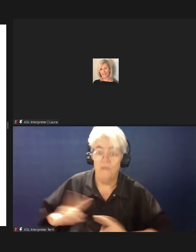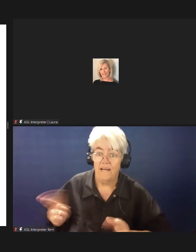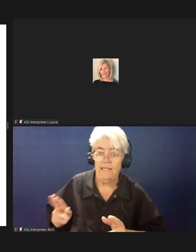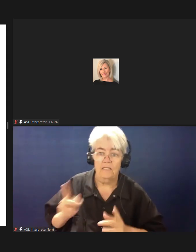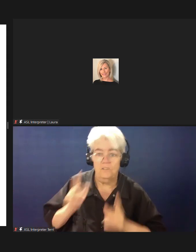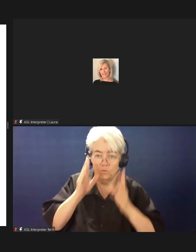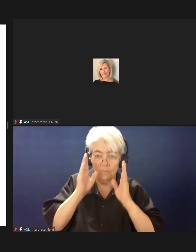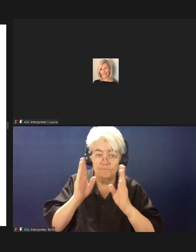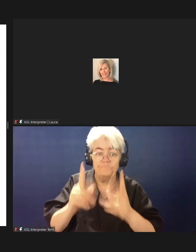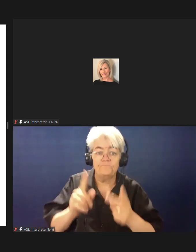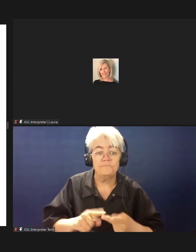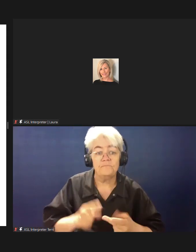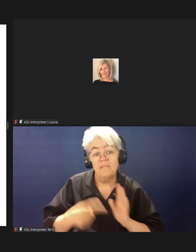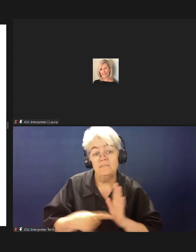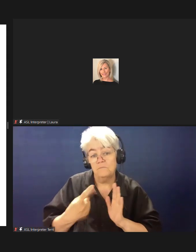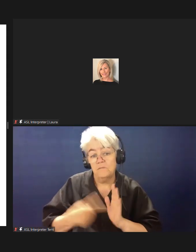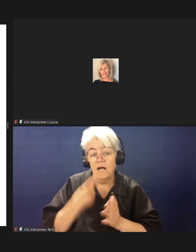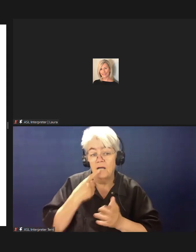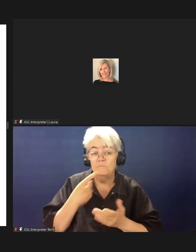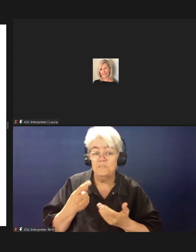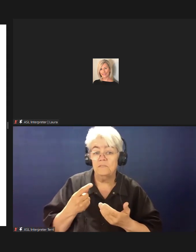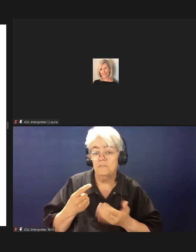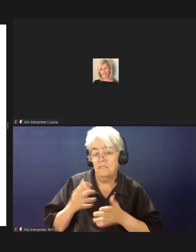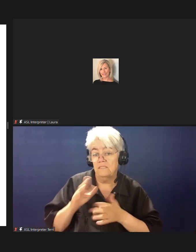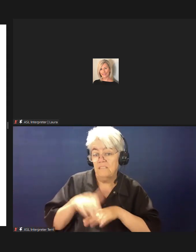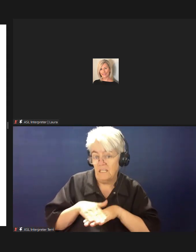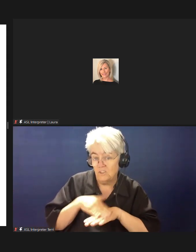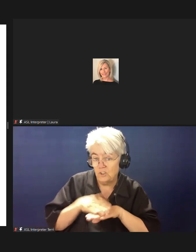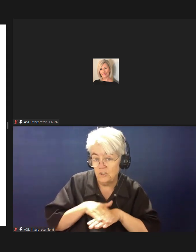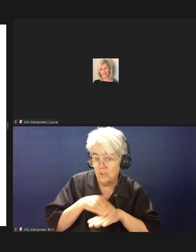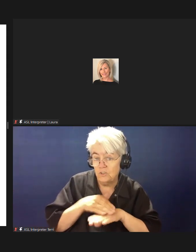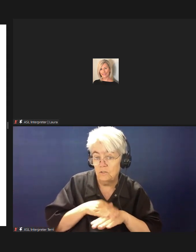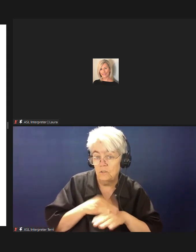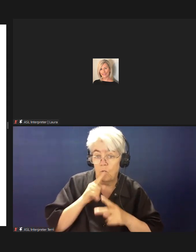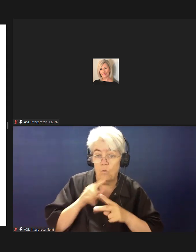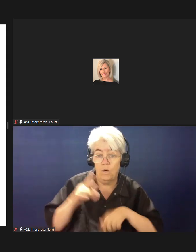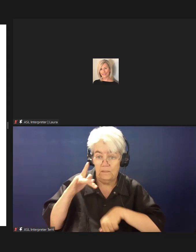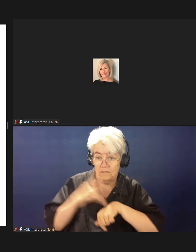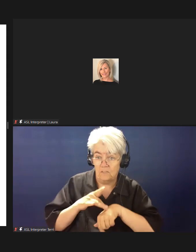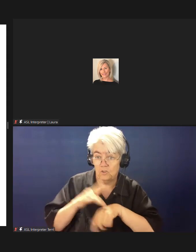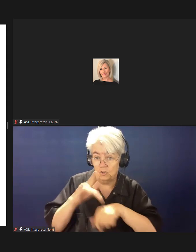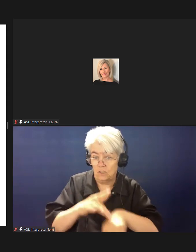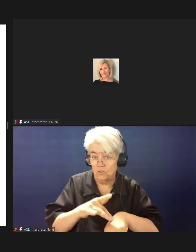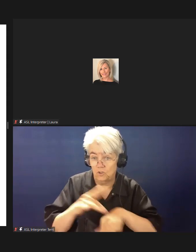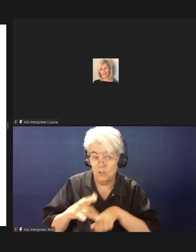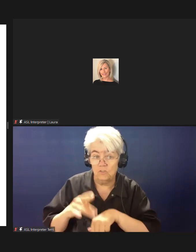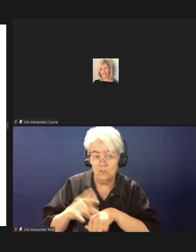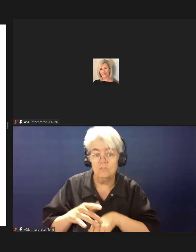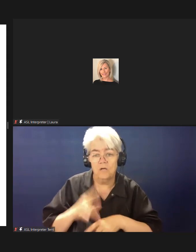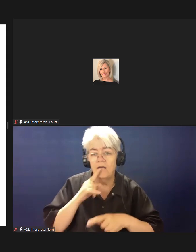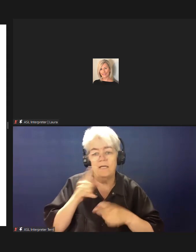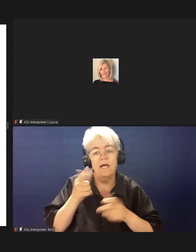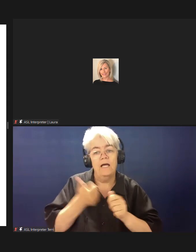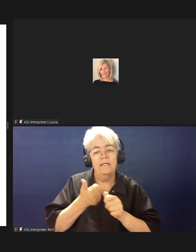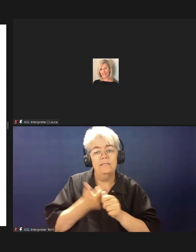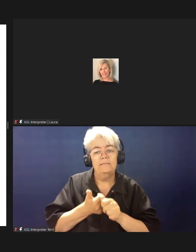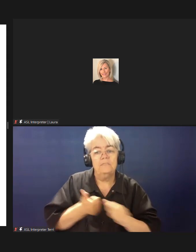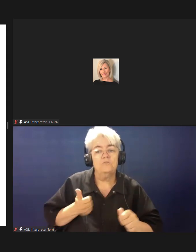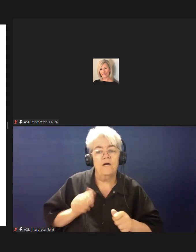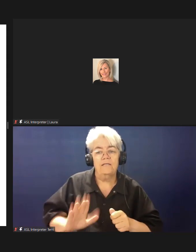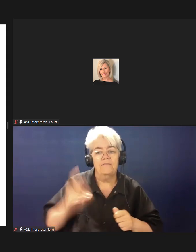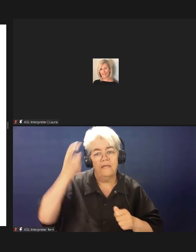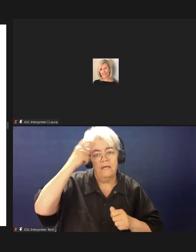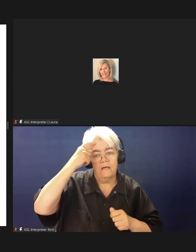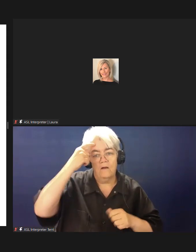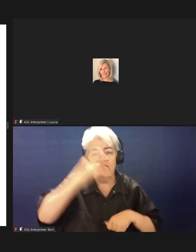Sometimes a gentle caress or playful touching game can distract the child from the sensation of the probe in the